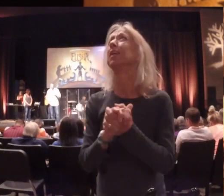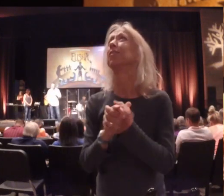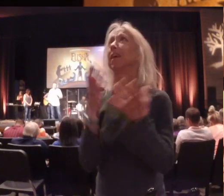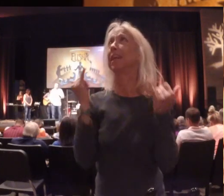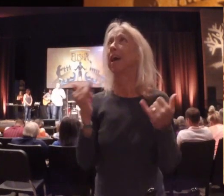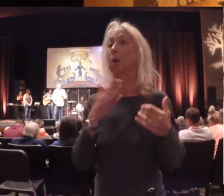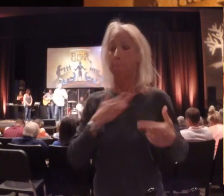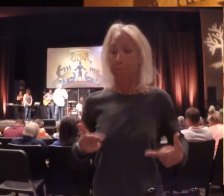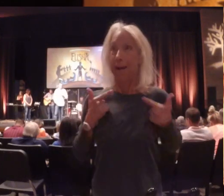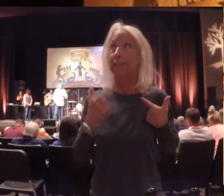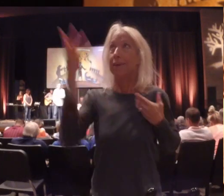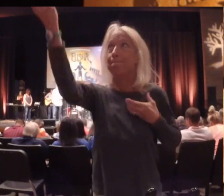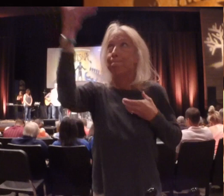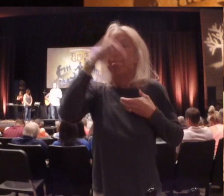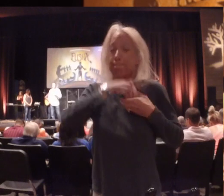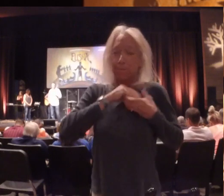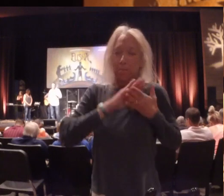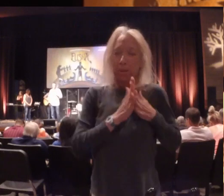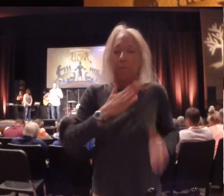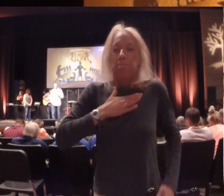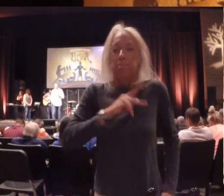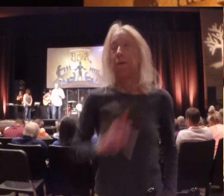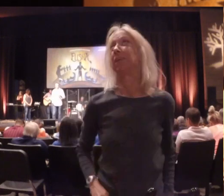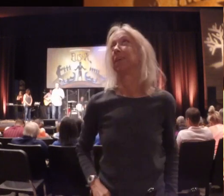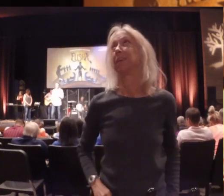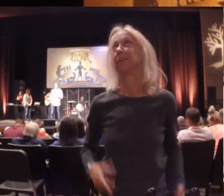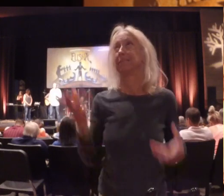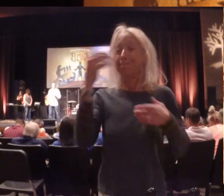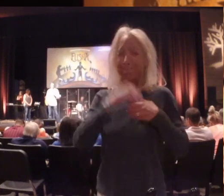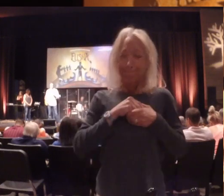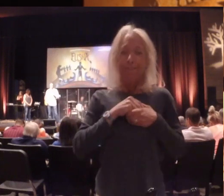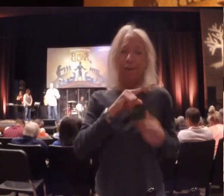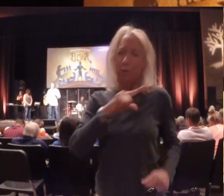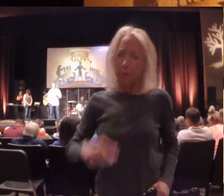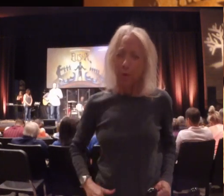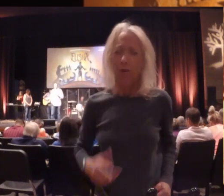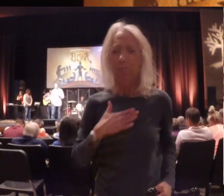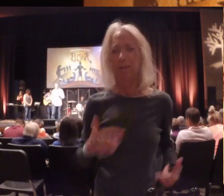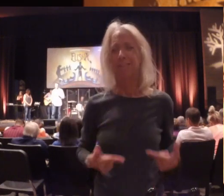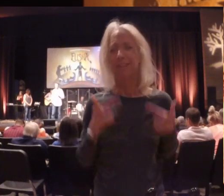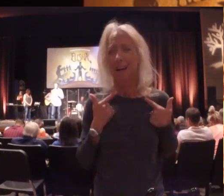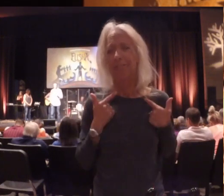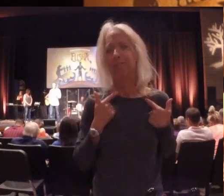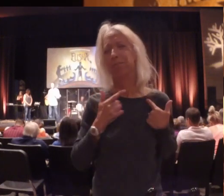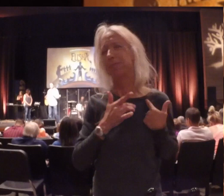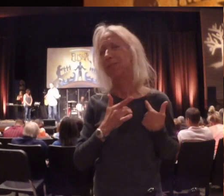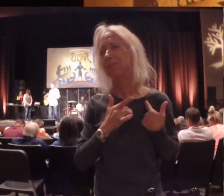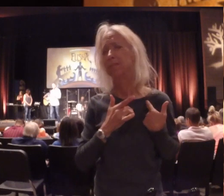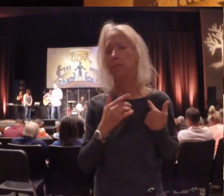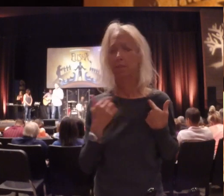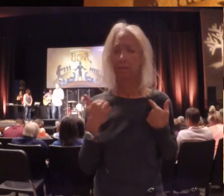Jesus, be the King of my life. Be the King of my heart, and be the Lord of